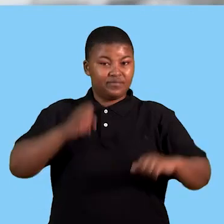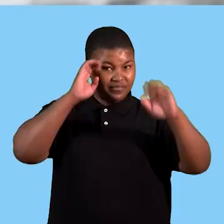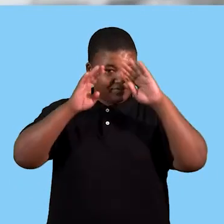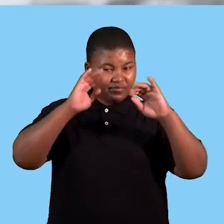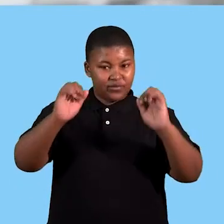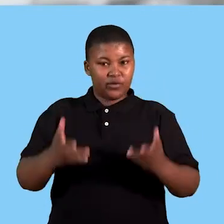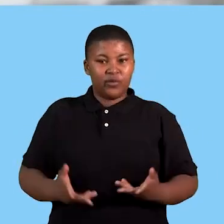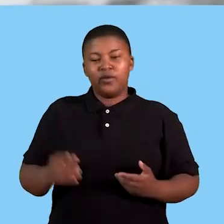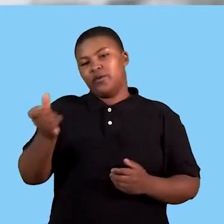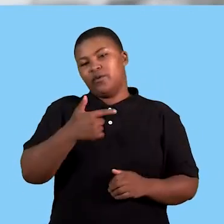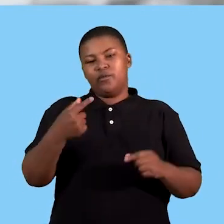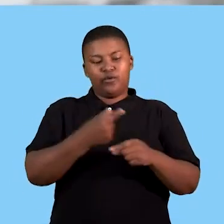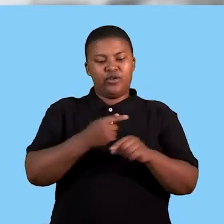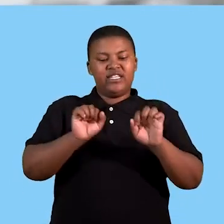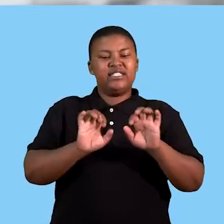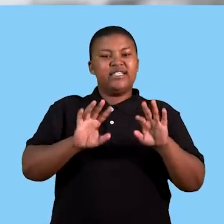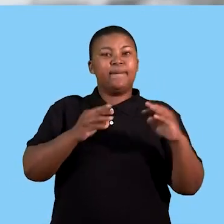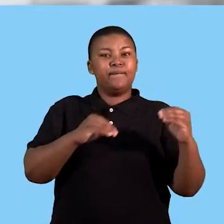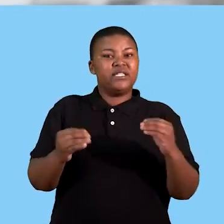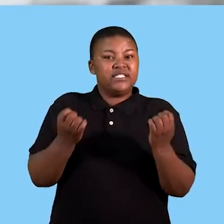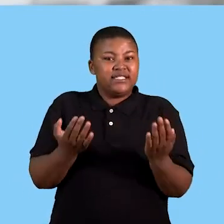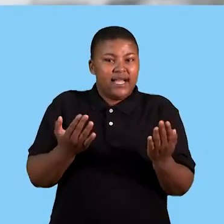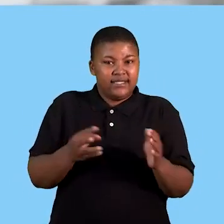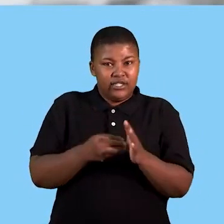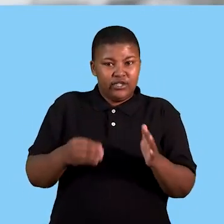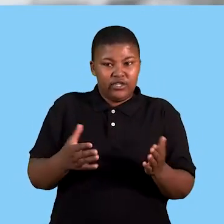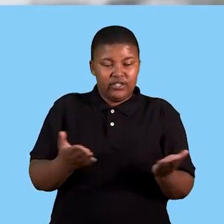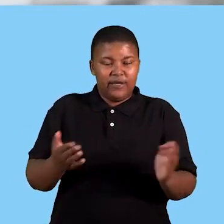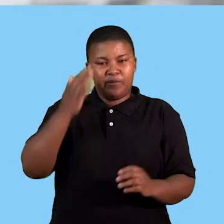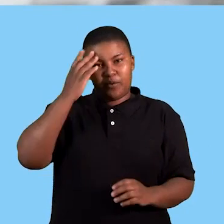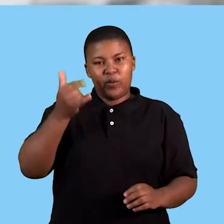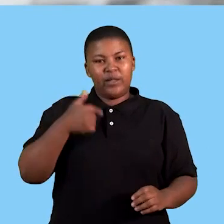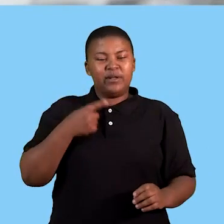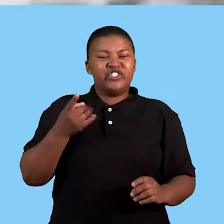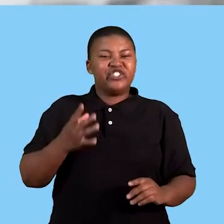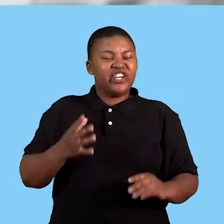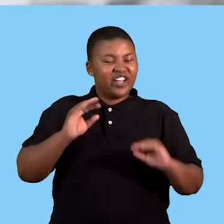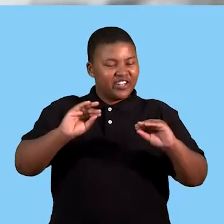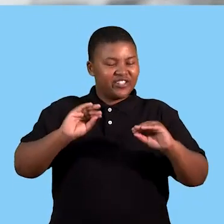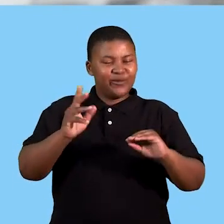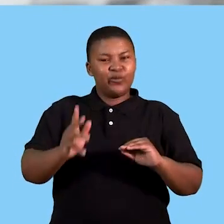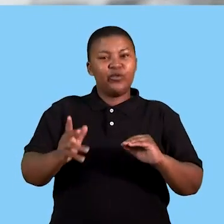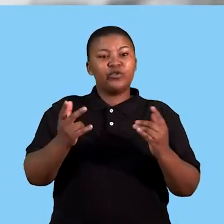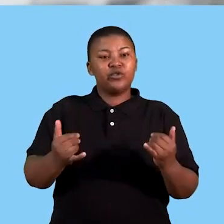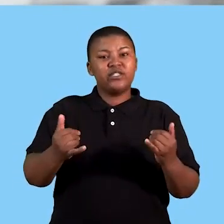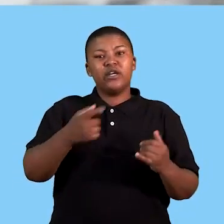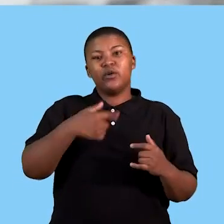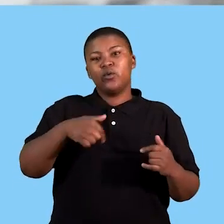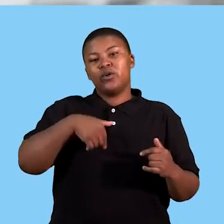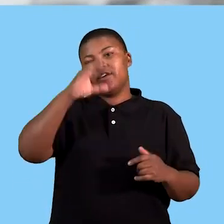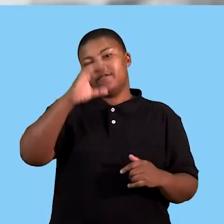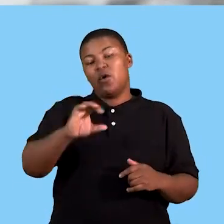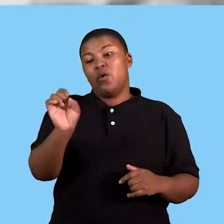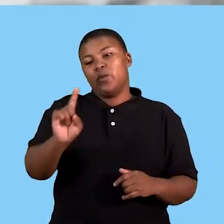Hello and welcome to all our Grade 10 Business Studies learners. I am Marley Morrison, and in our lesson today we will